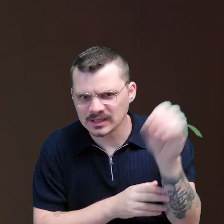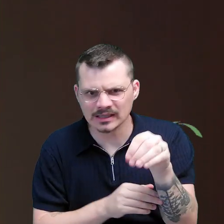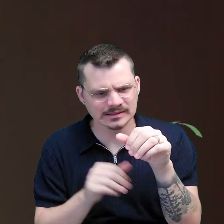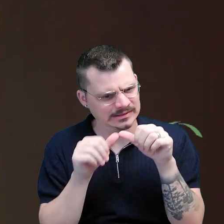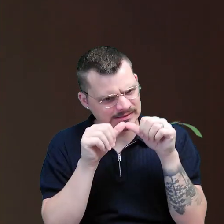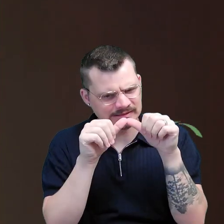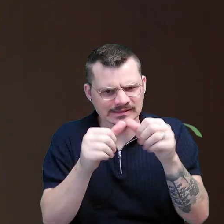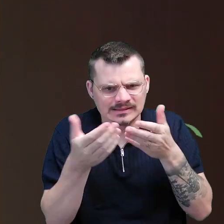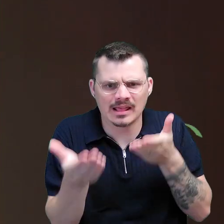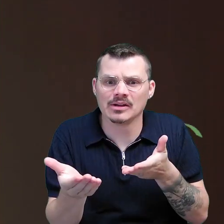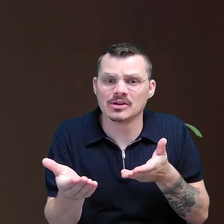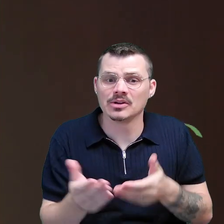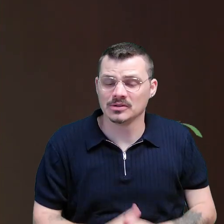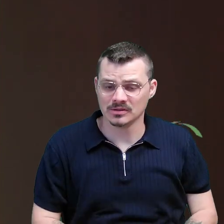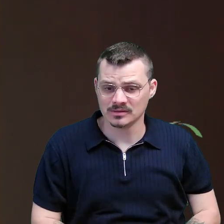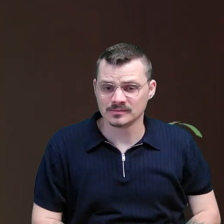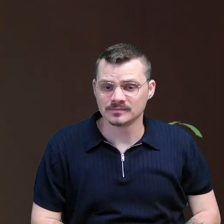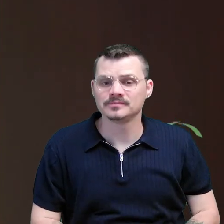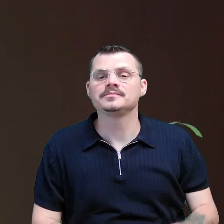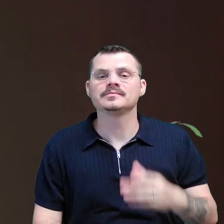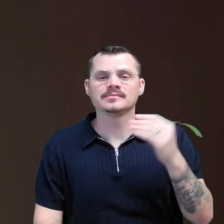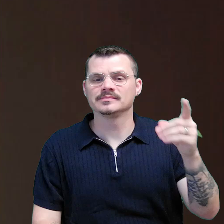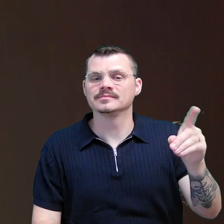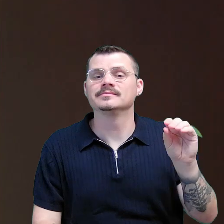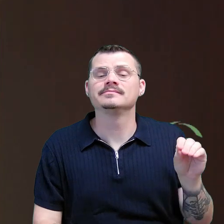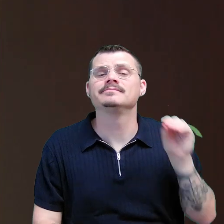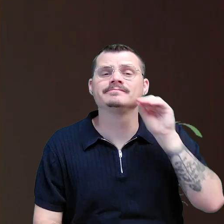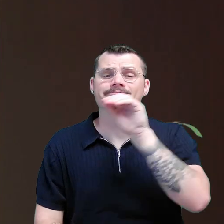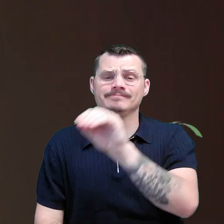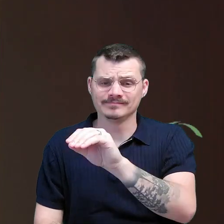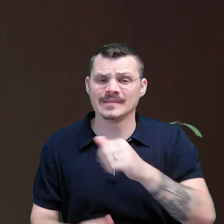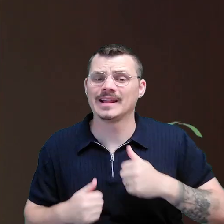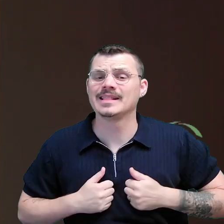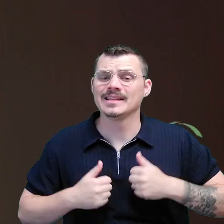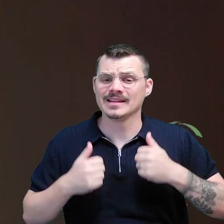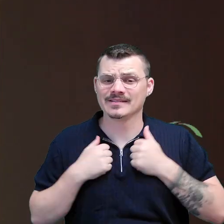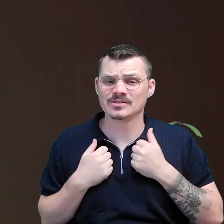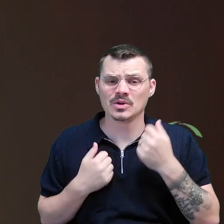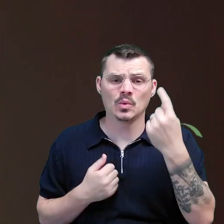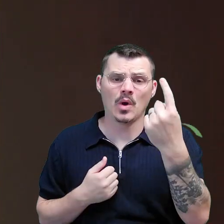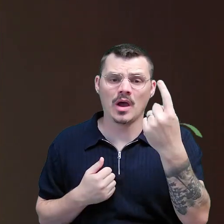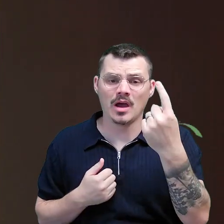time. And they were living in a one-room